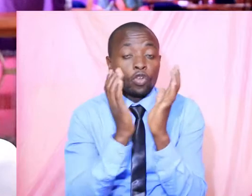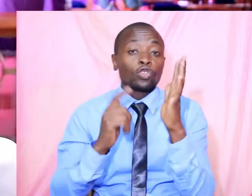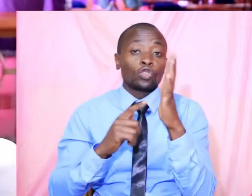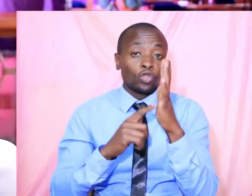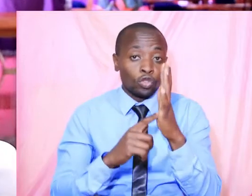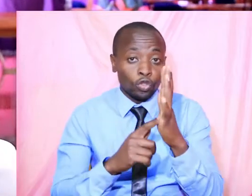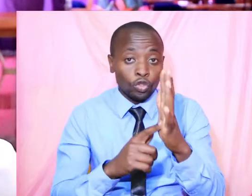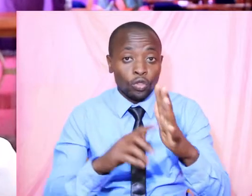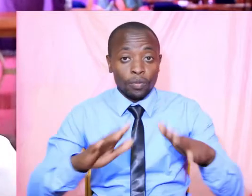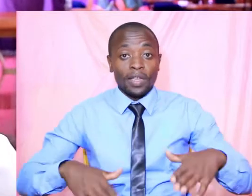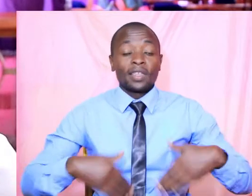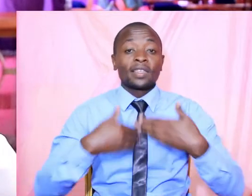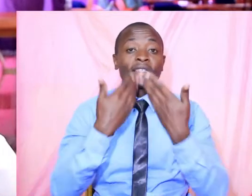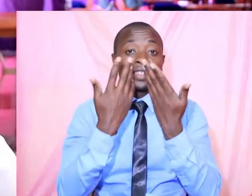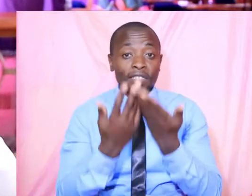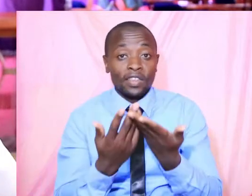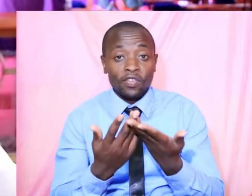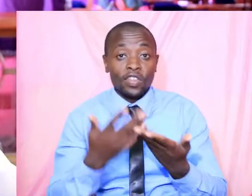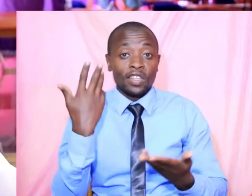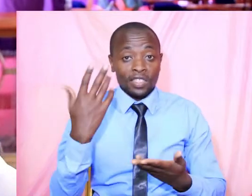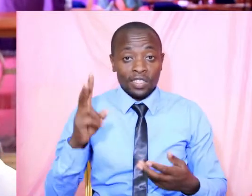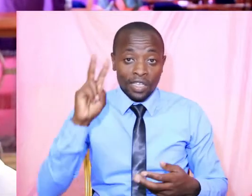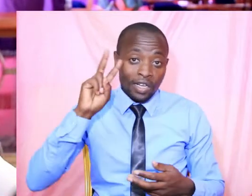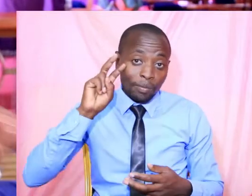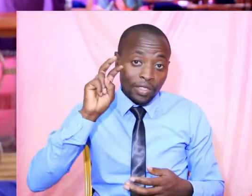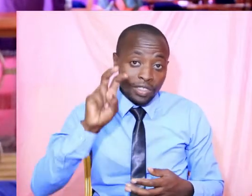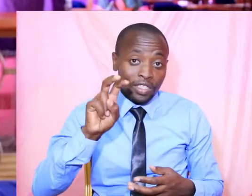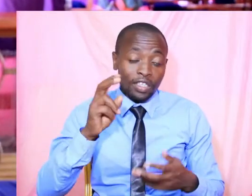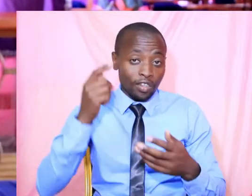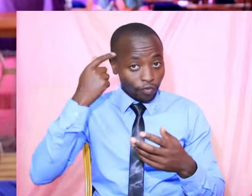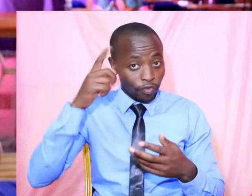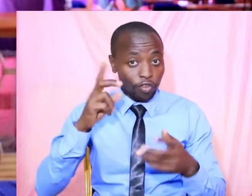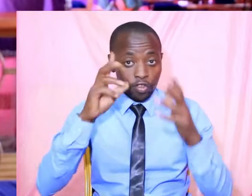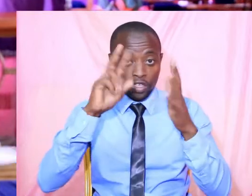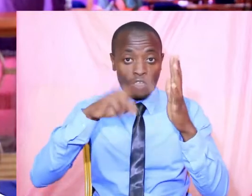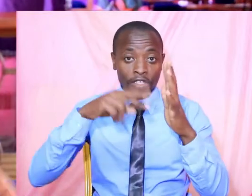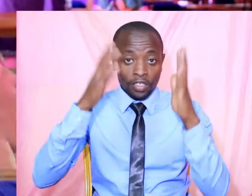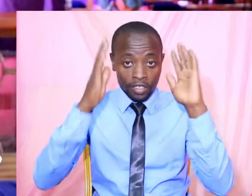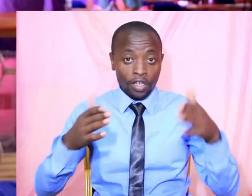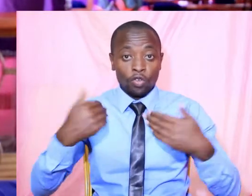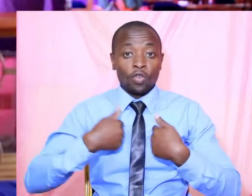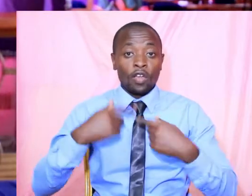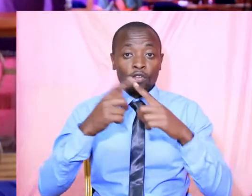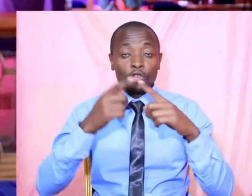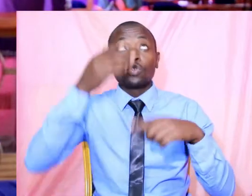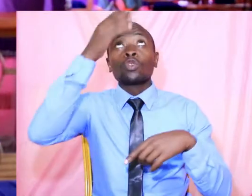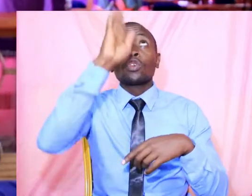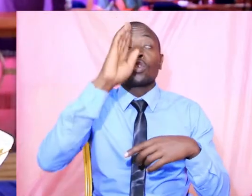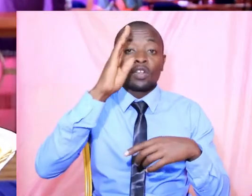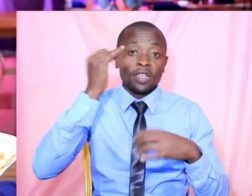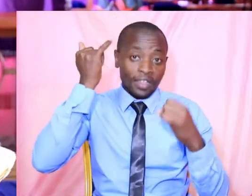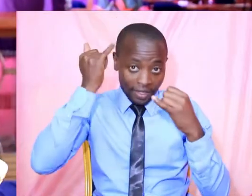providing feasible steps for the reader to take towards God. And